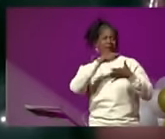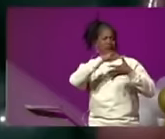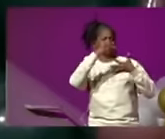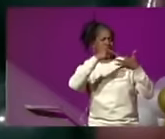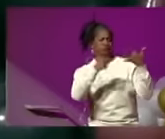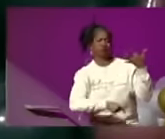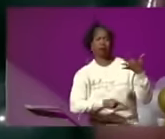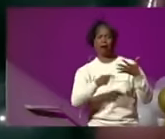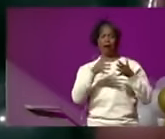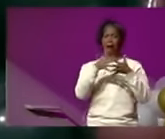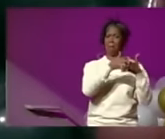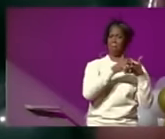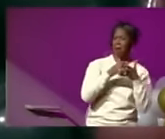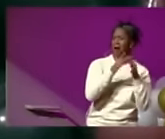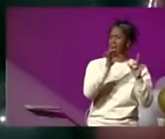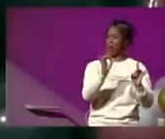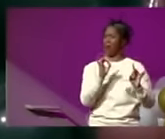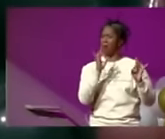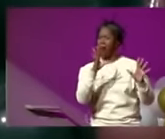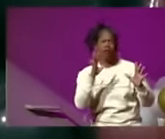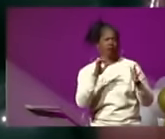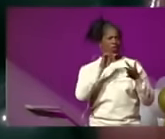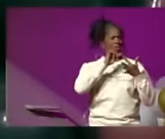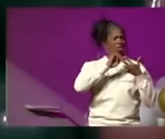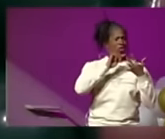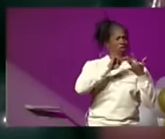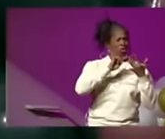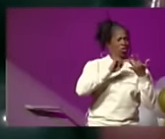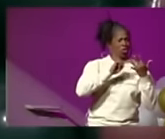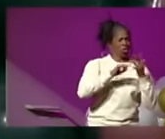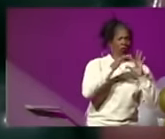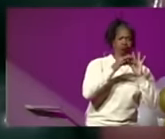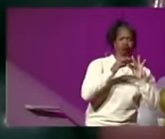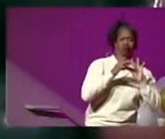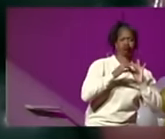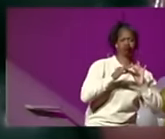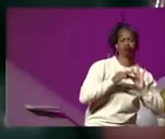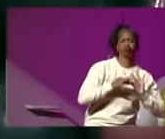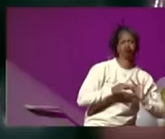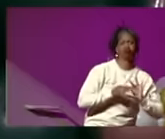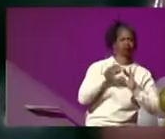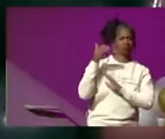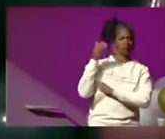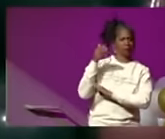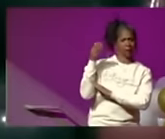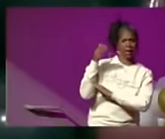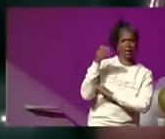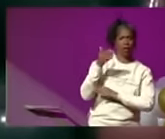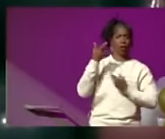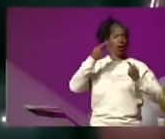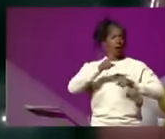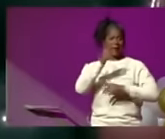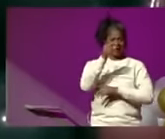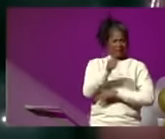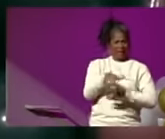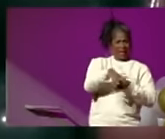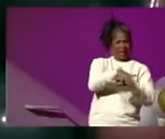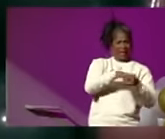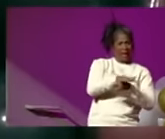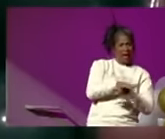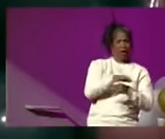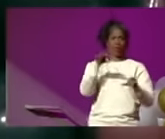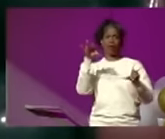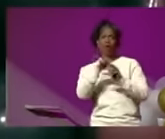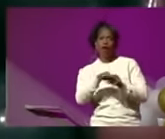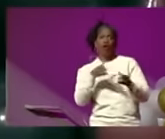that America had given us. King was talking about what had taken place in the South and about the